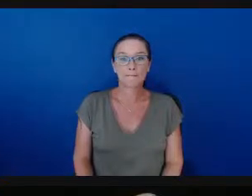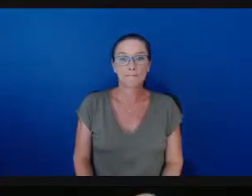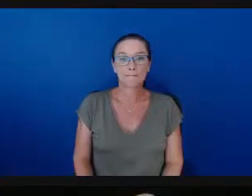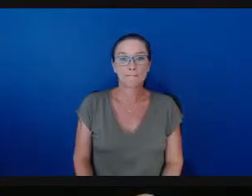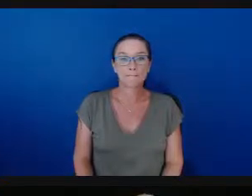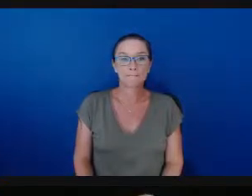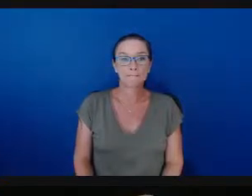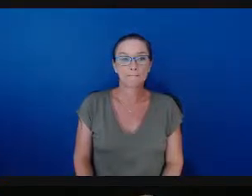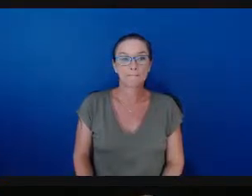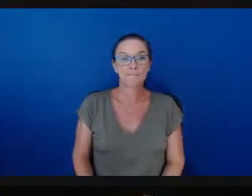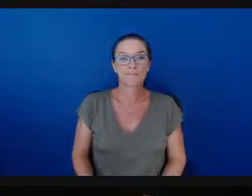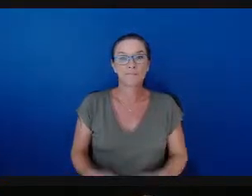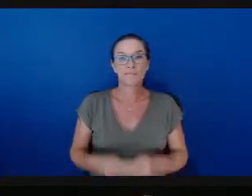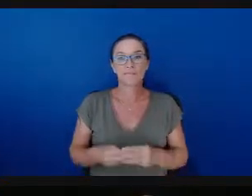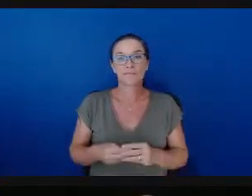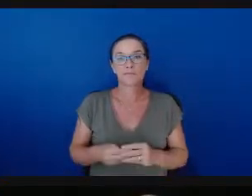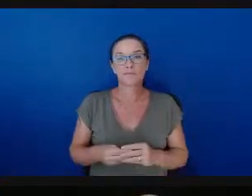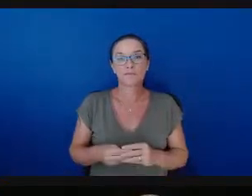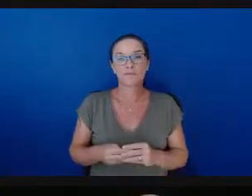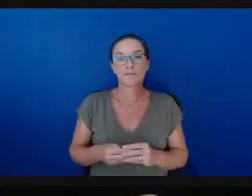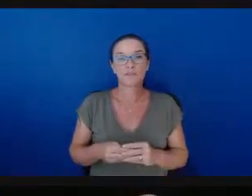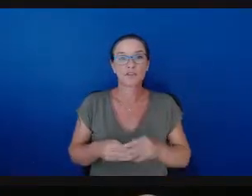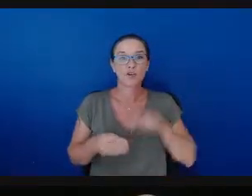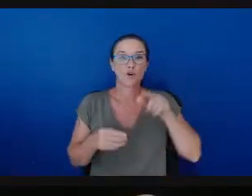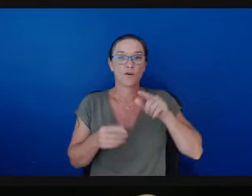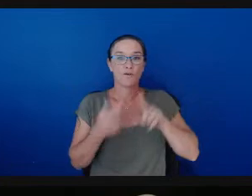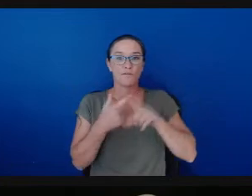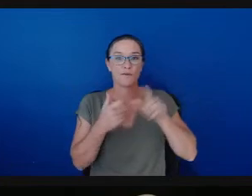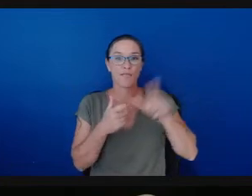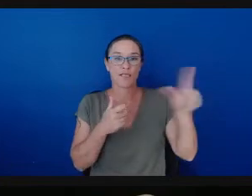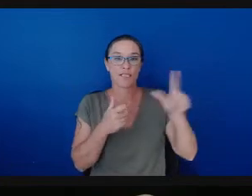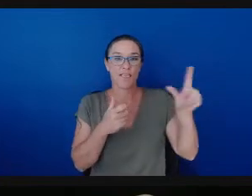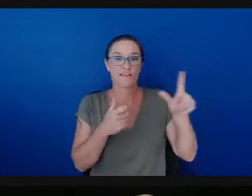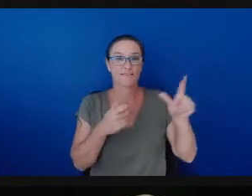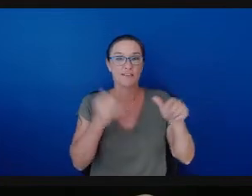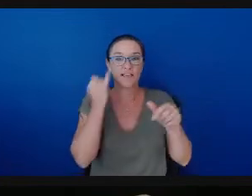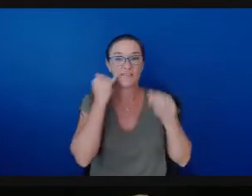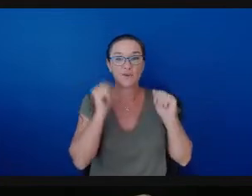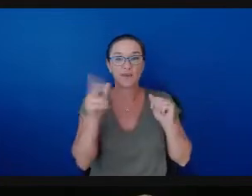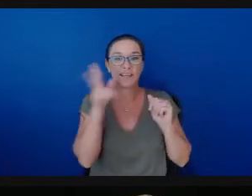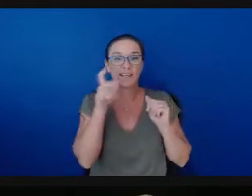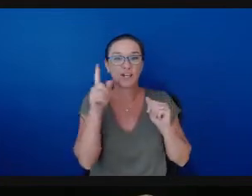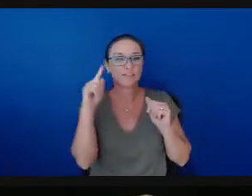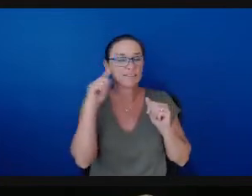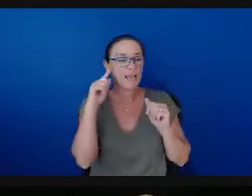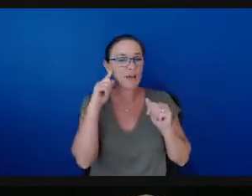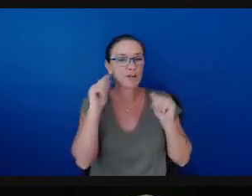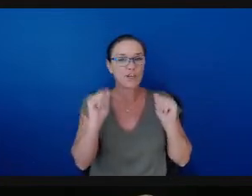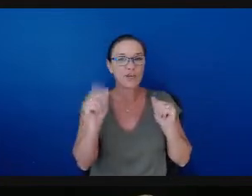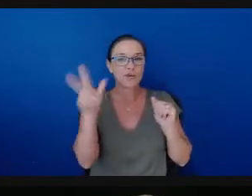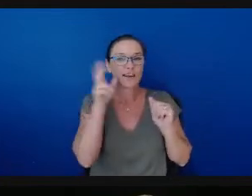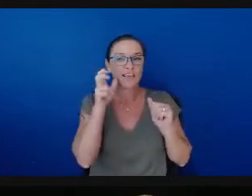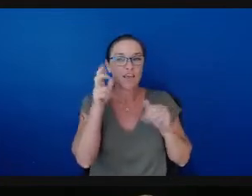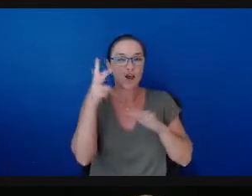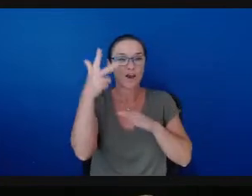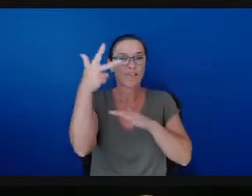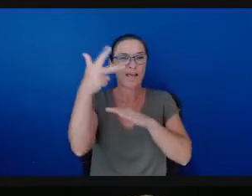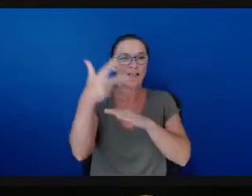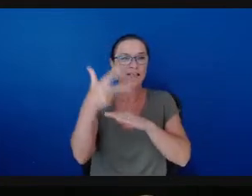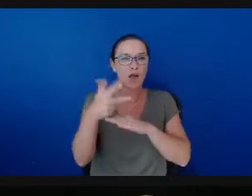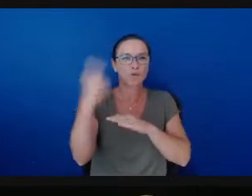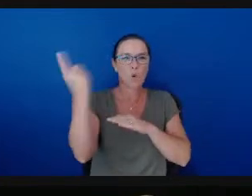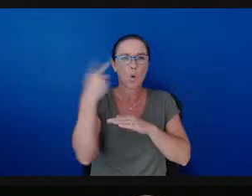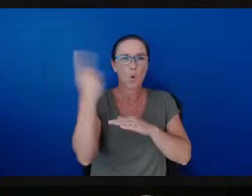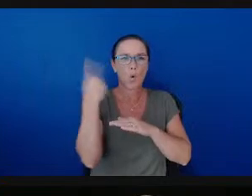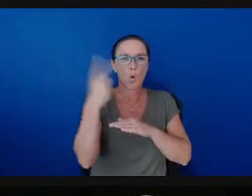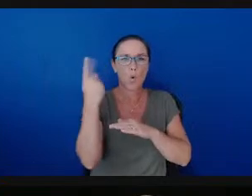land off to the left here, if you can hear sound, you actually can hear the helicopter's blades spinning still. They